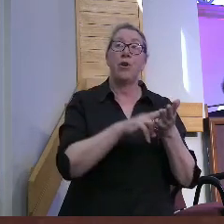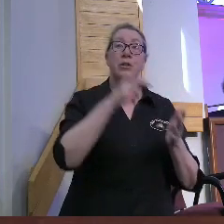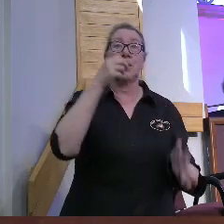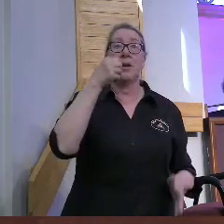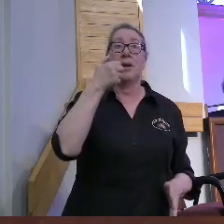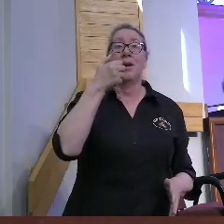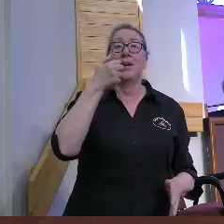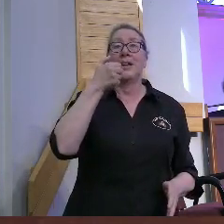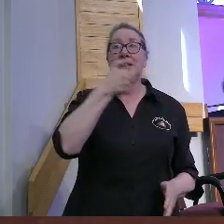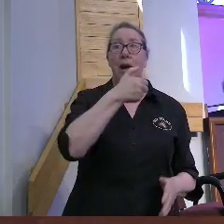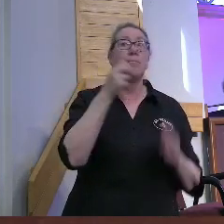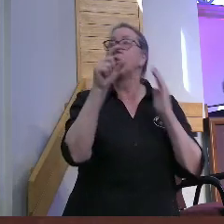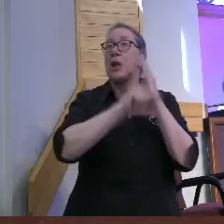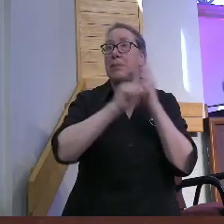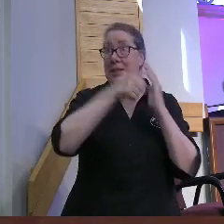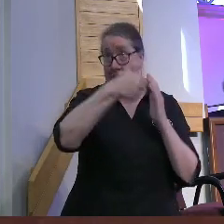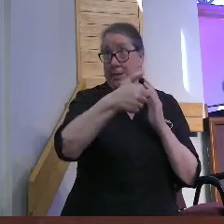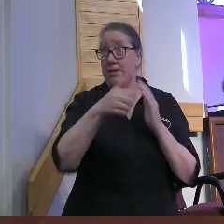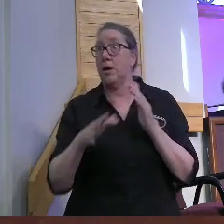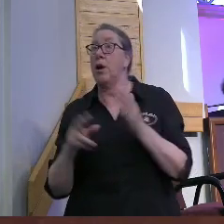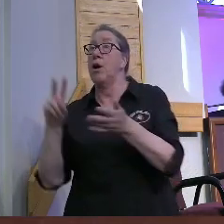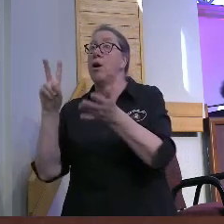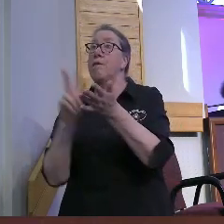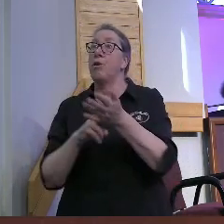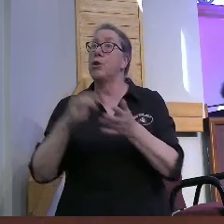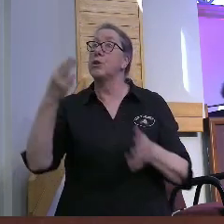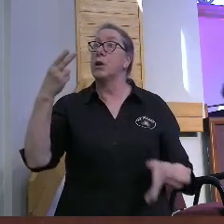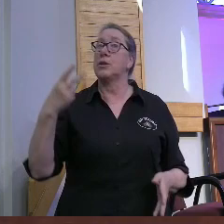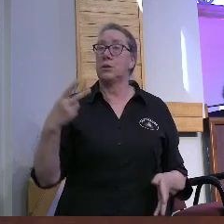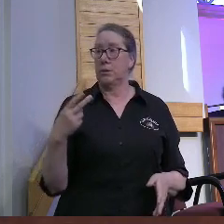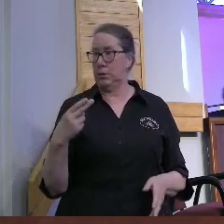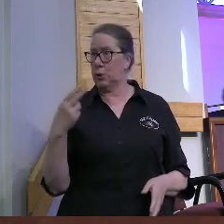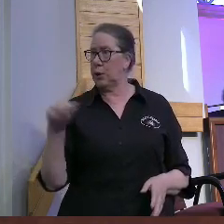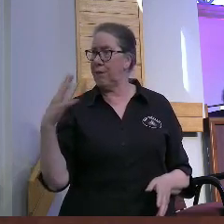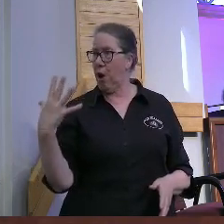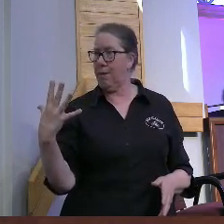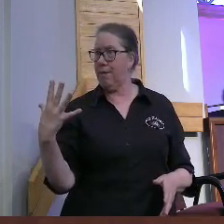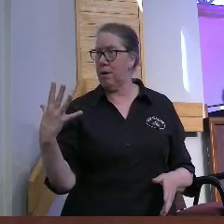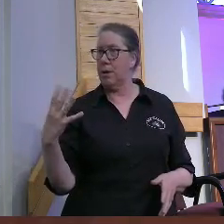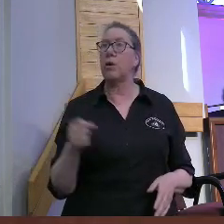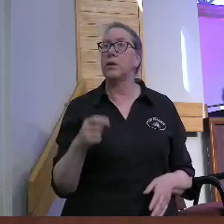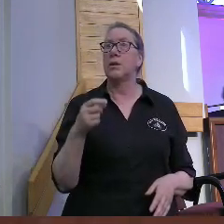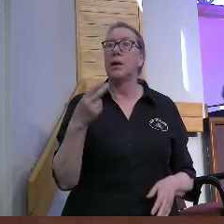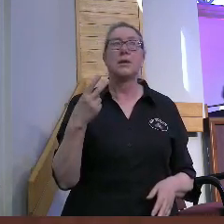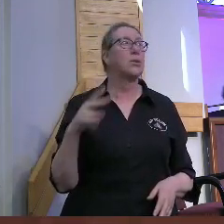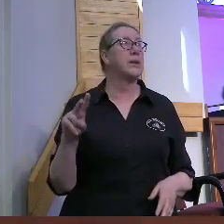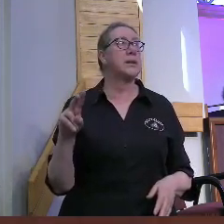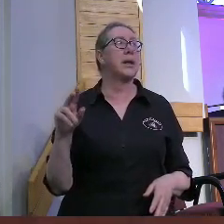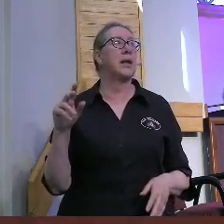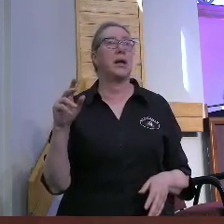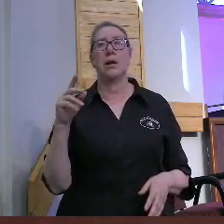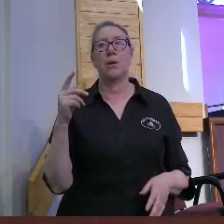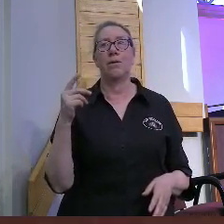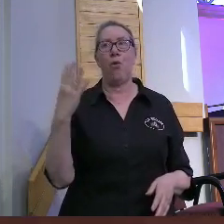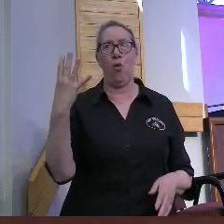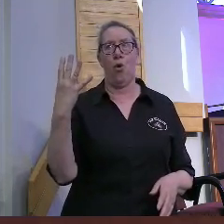25. Will you let Jesus speak to you today? Will you let Jesus speak to you? Amen. Let's read the words of Jesus. Therefore I say unto you,